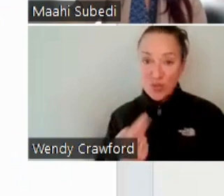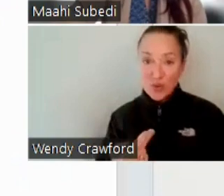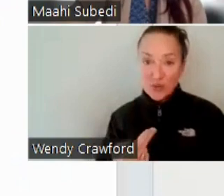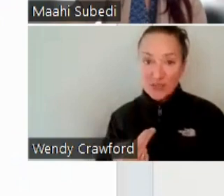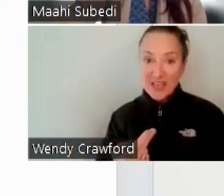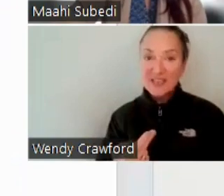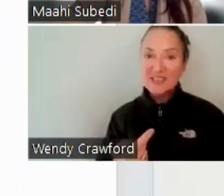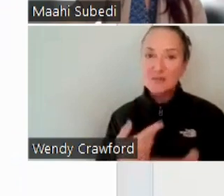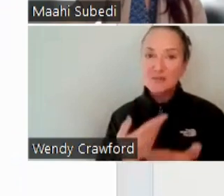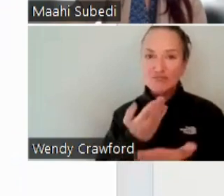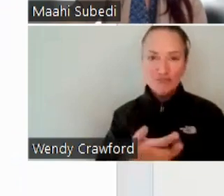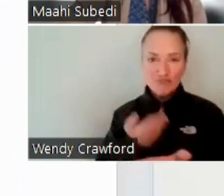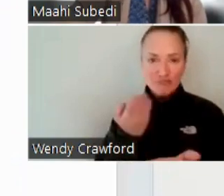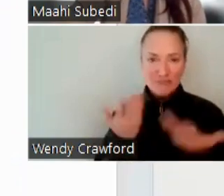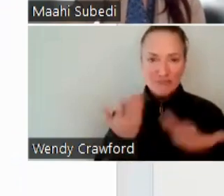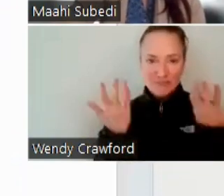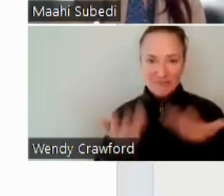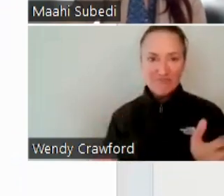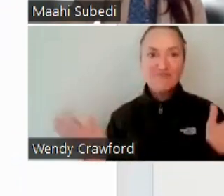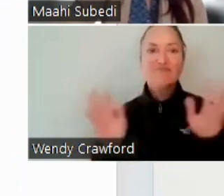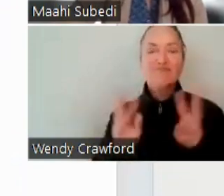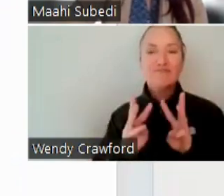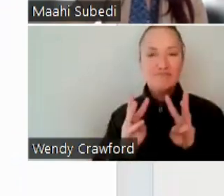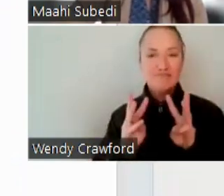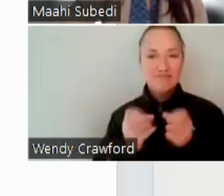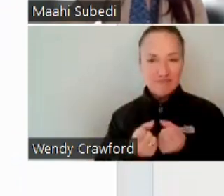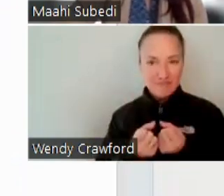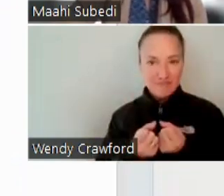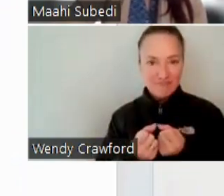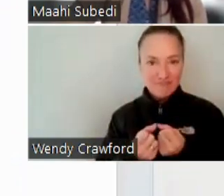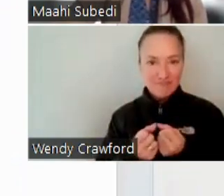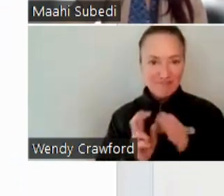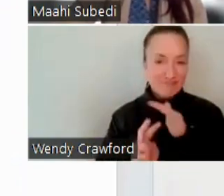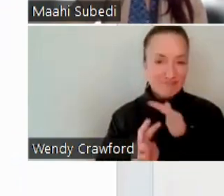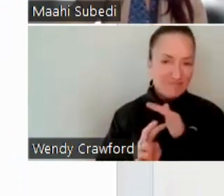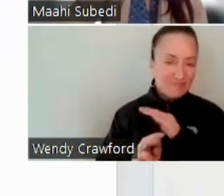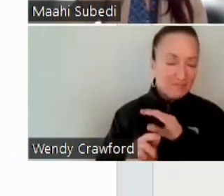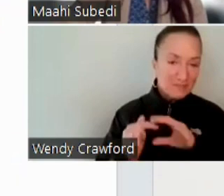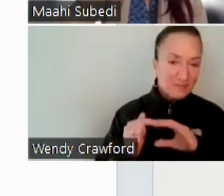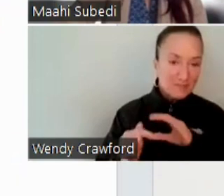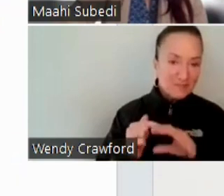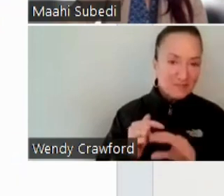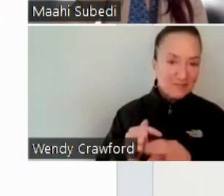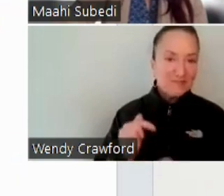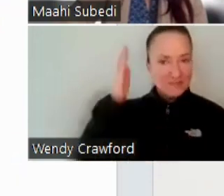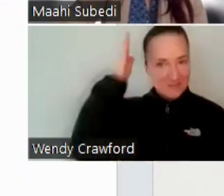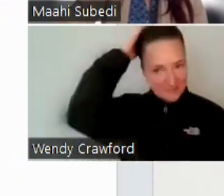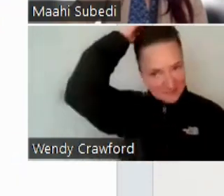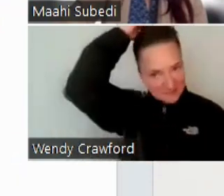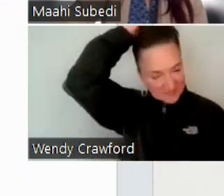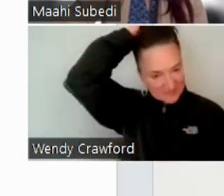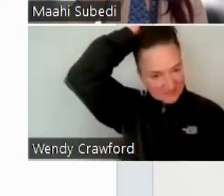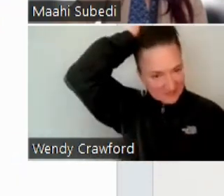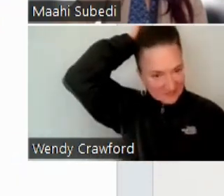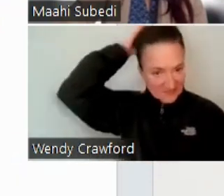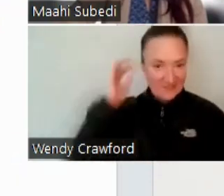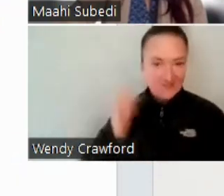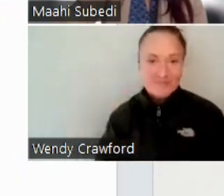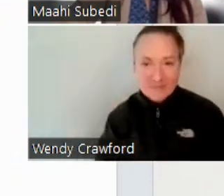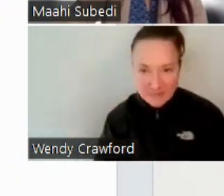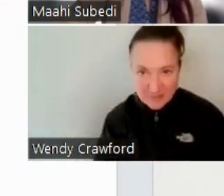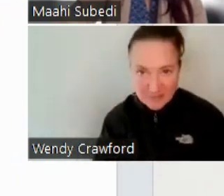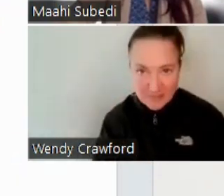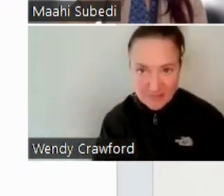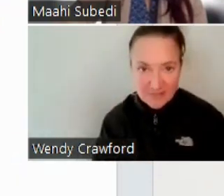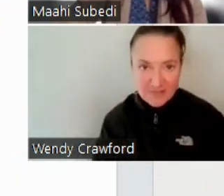that you were here, that you completed the webinar with us. So keep an eye on your email for that certificate. Okay.